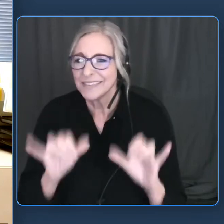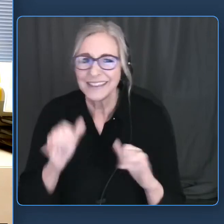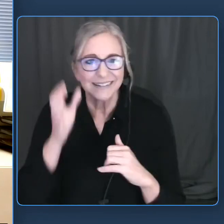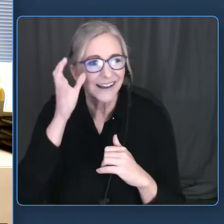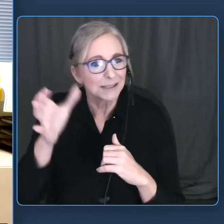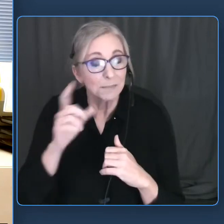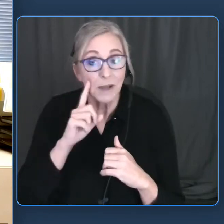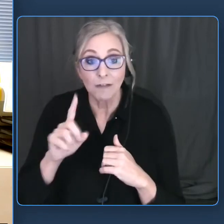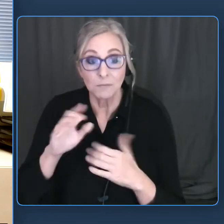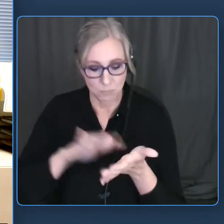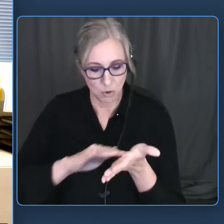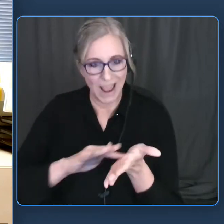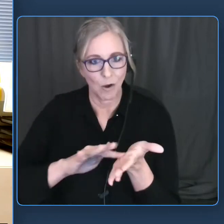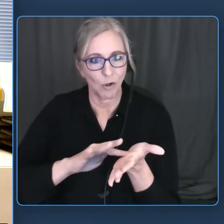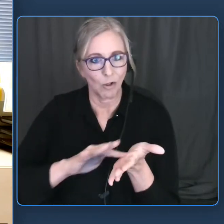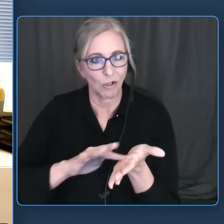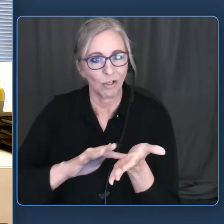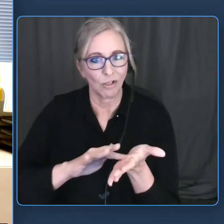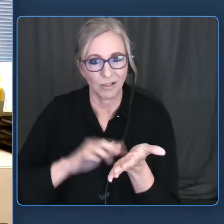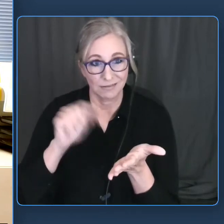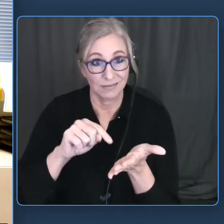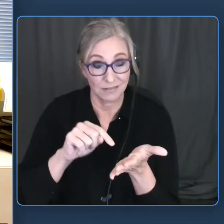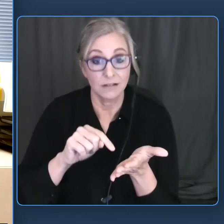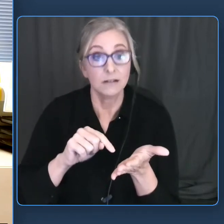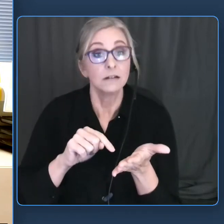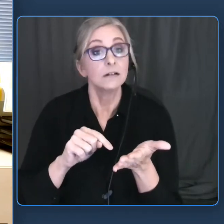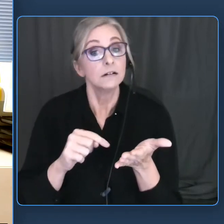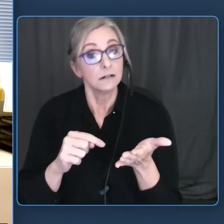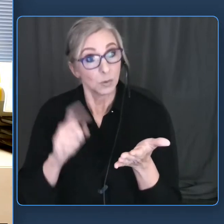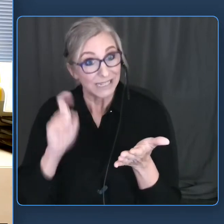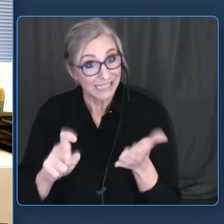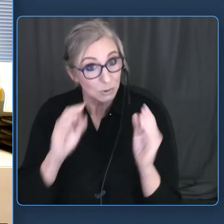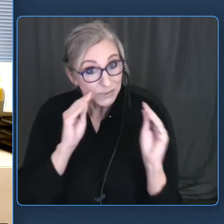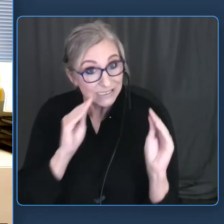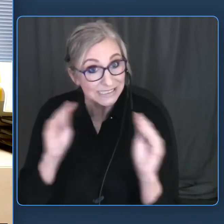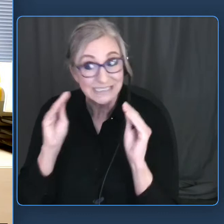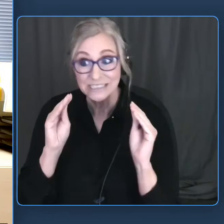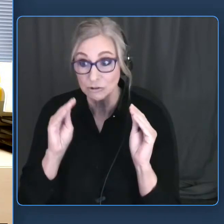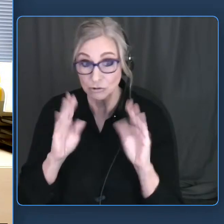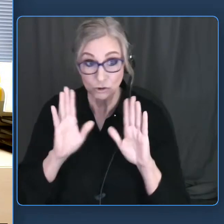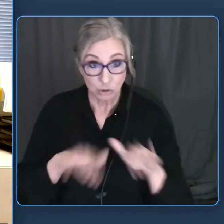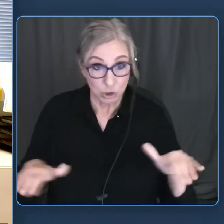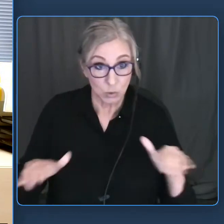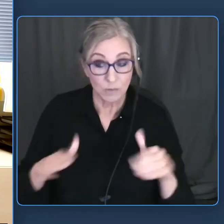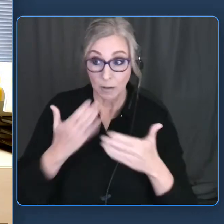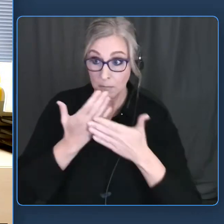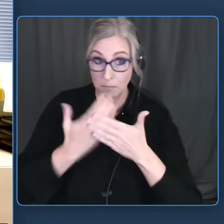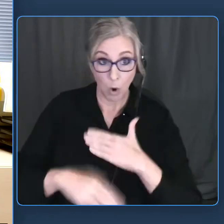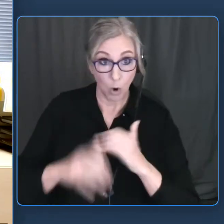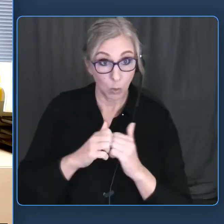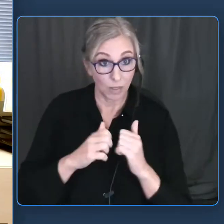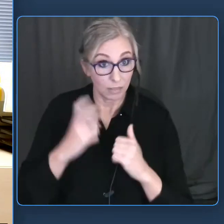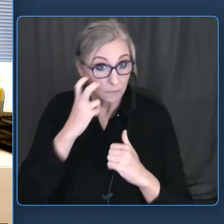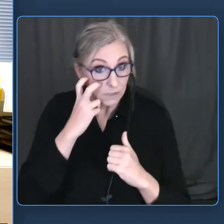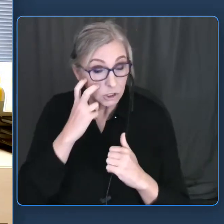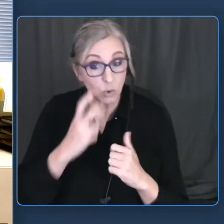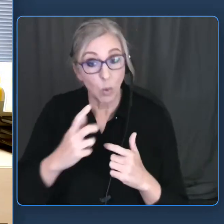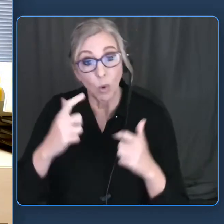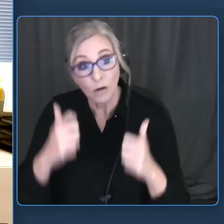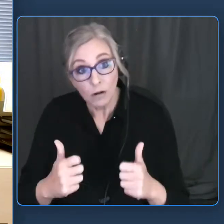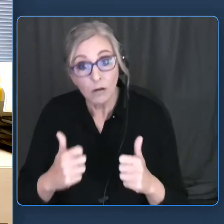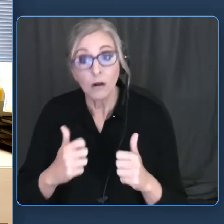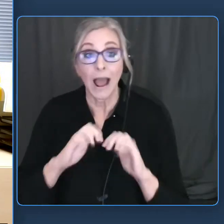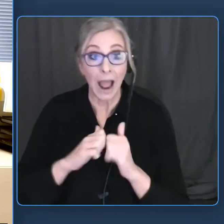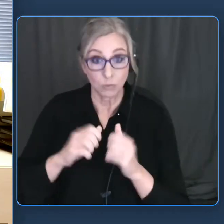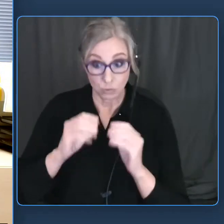they have around Braille. Do we need to teach children who are born with no sight or very limited sight